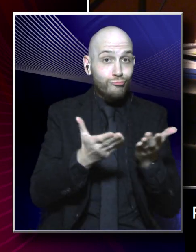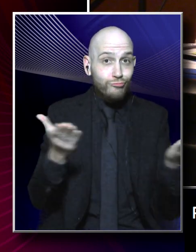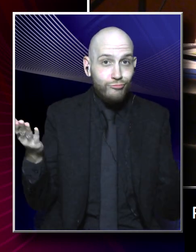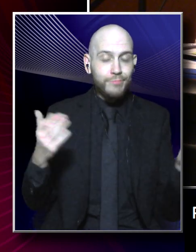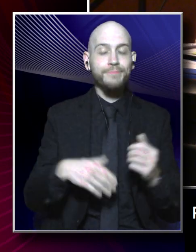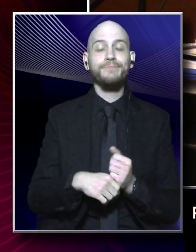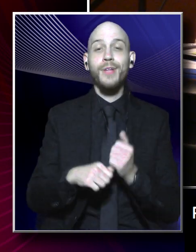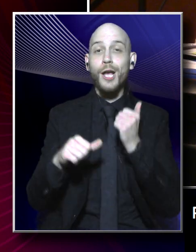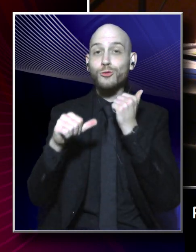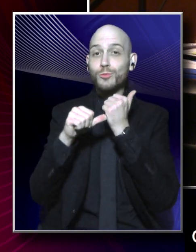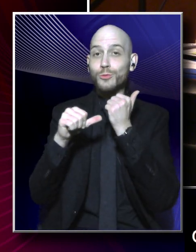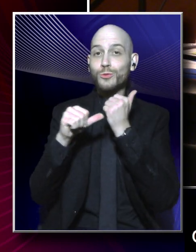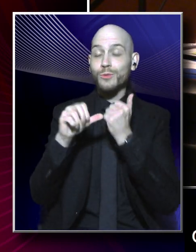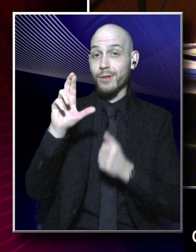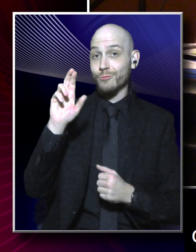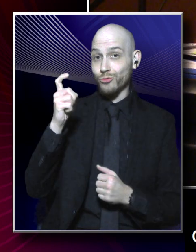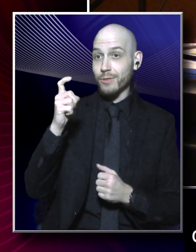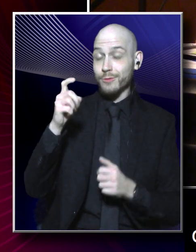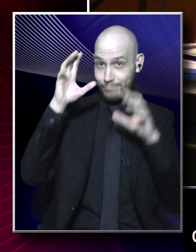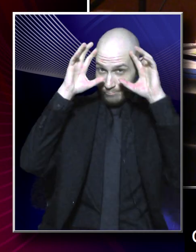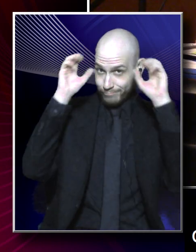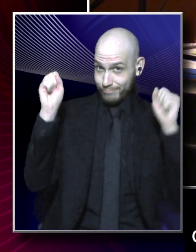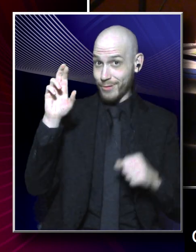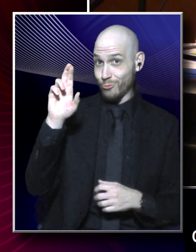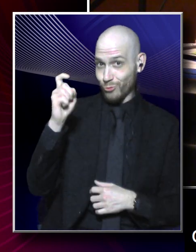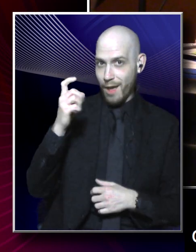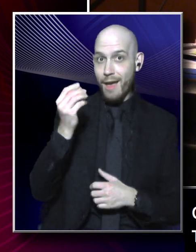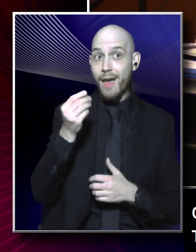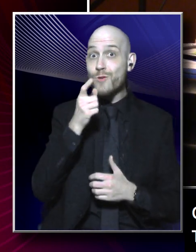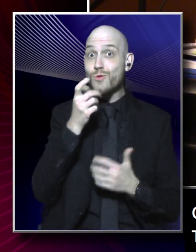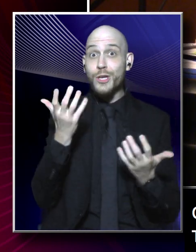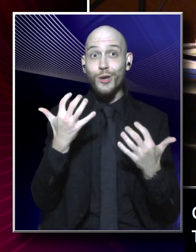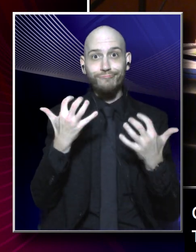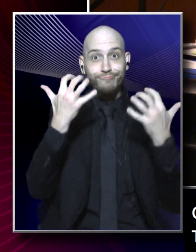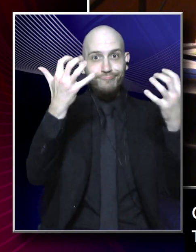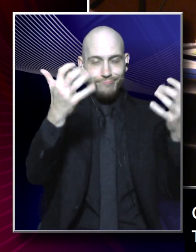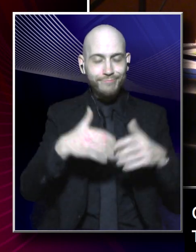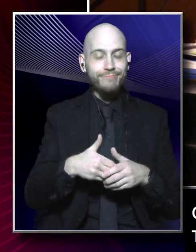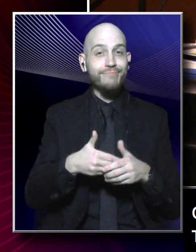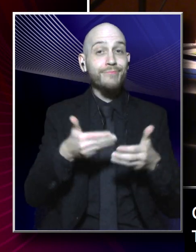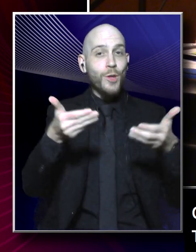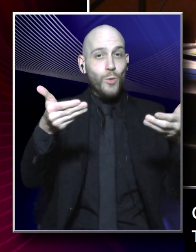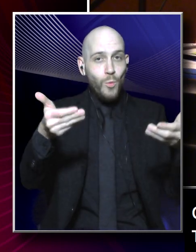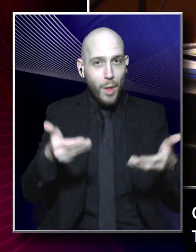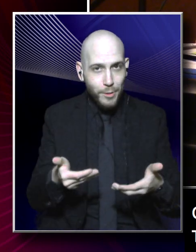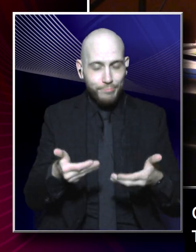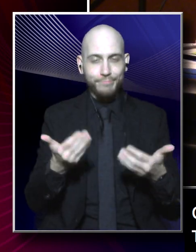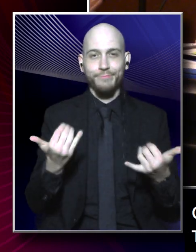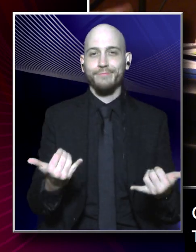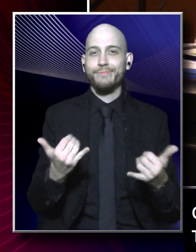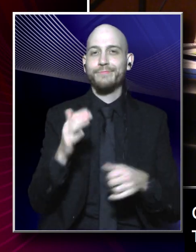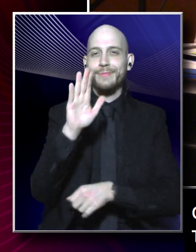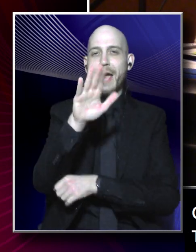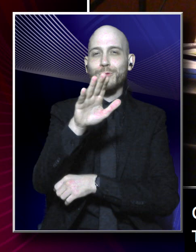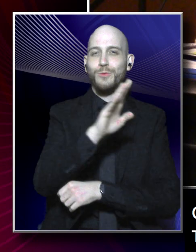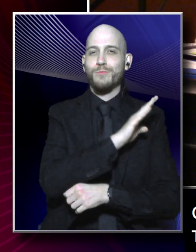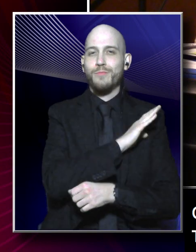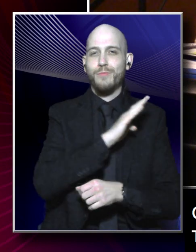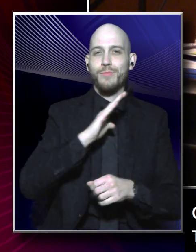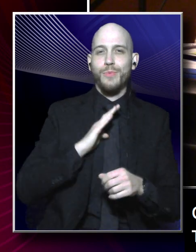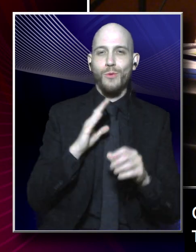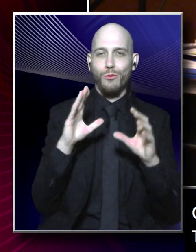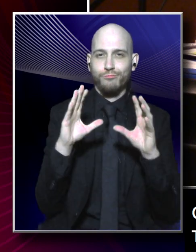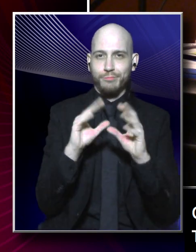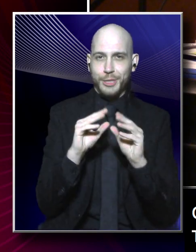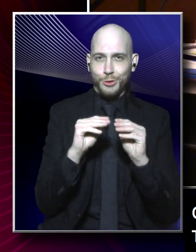Rex, and those of you in the audience. Welcome to this afternoon's board meeting.